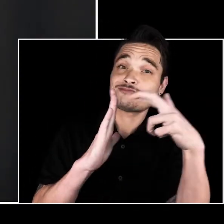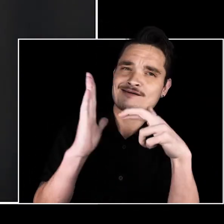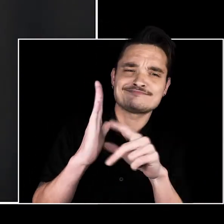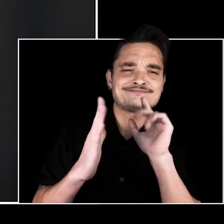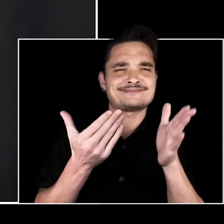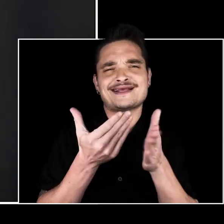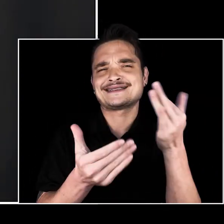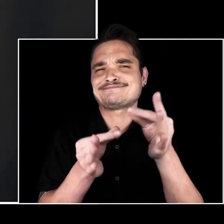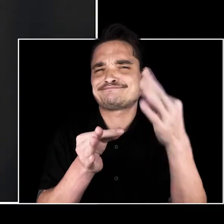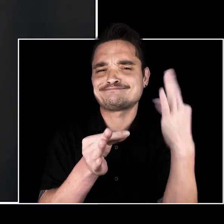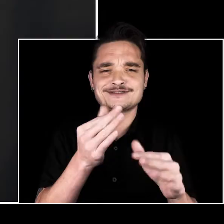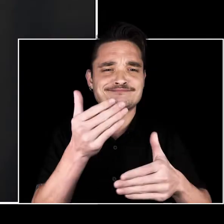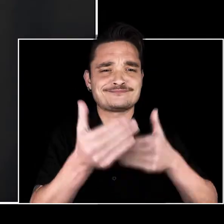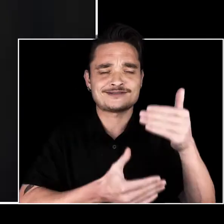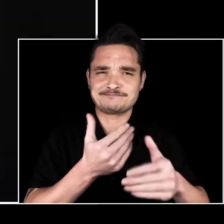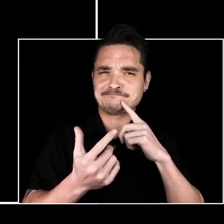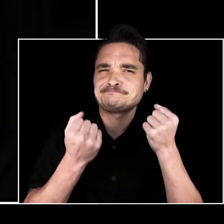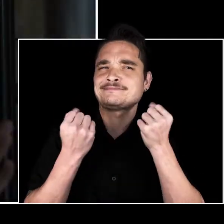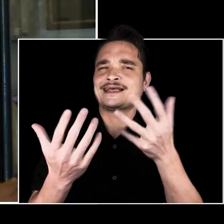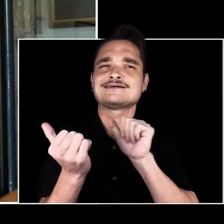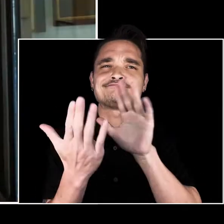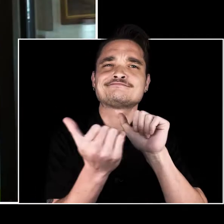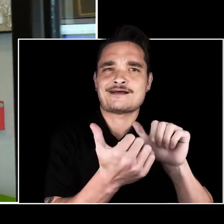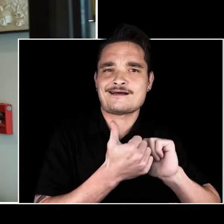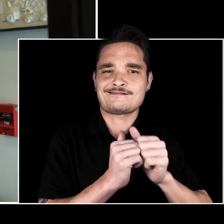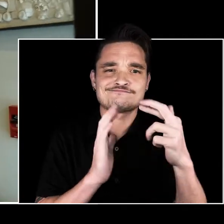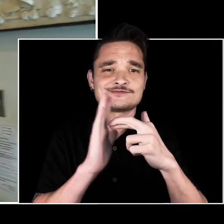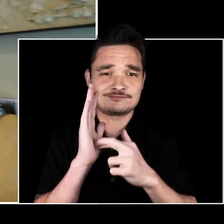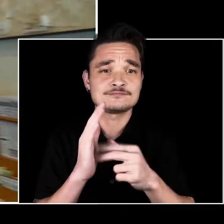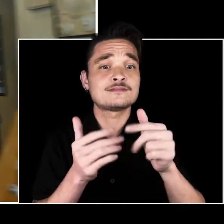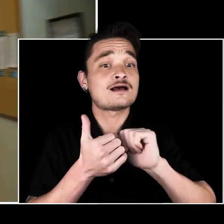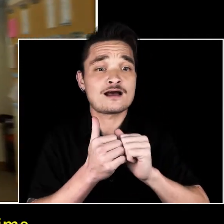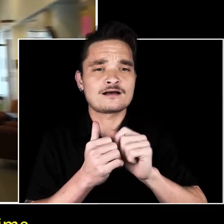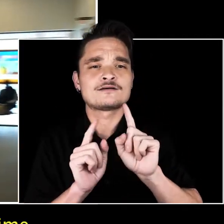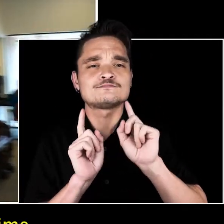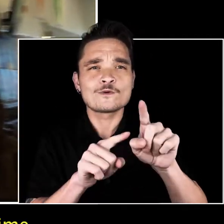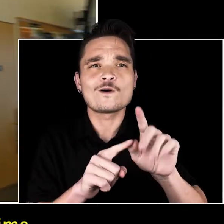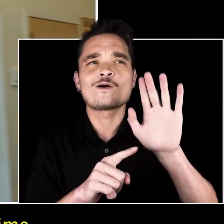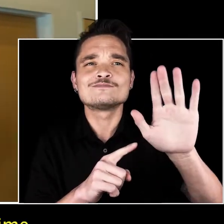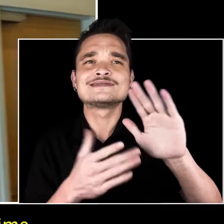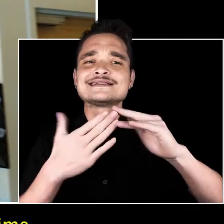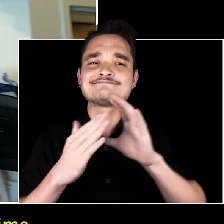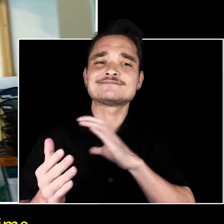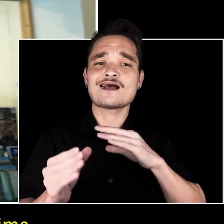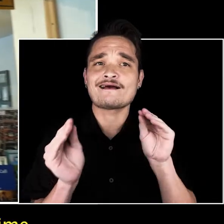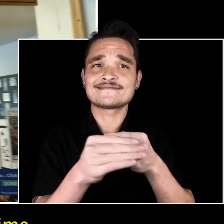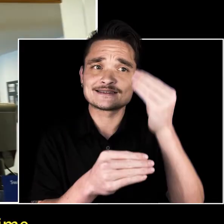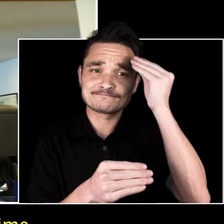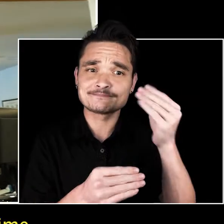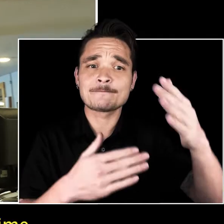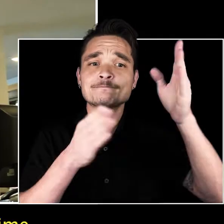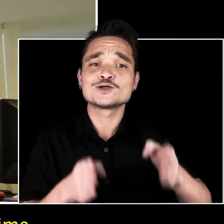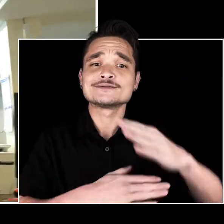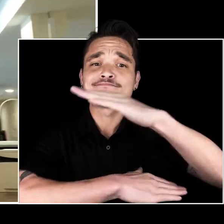to vote. Registering to vote is very simple. There are many ways to register to vote. You can register to vote ahead of time at the